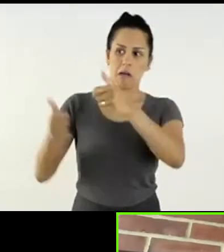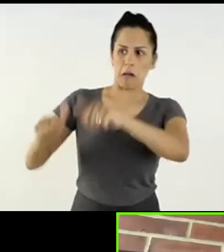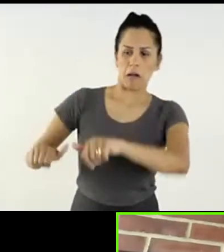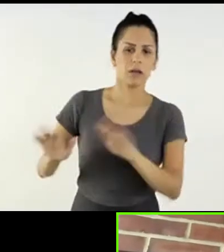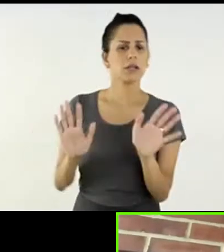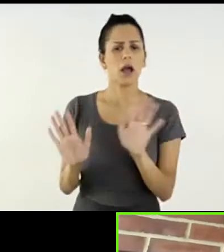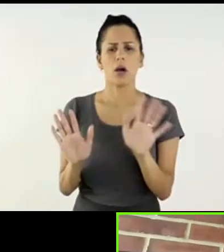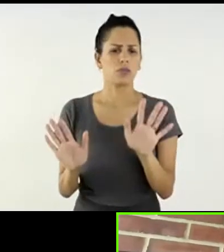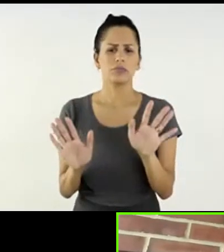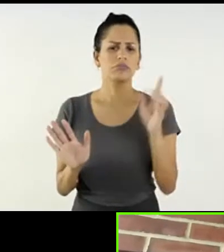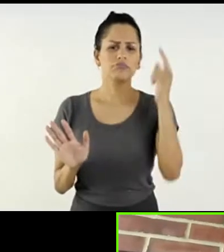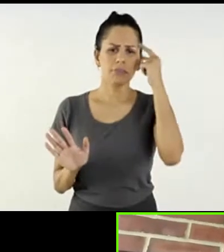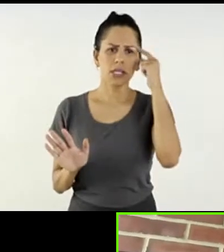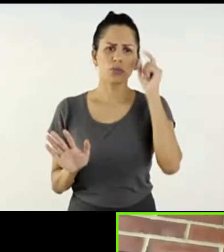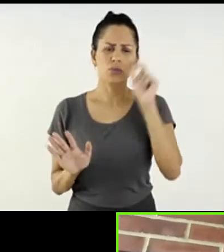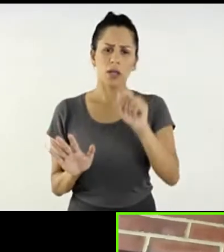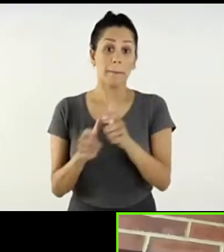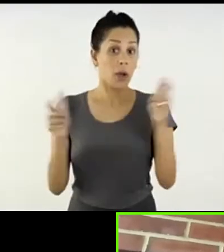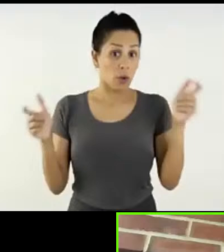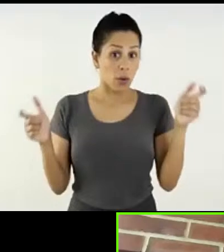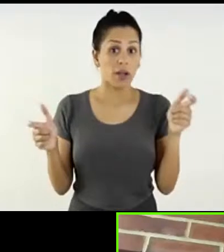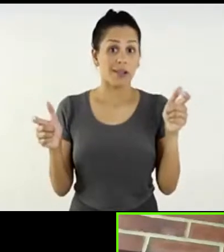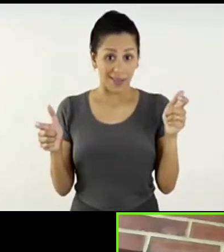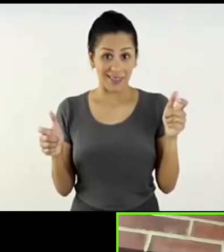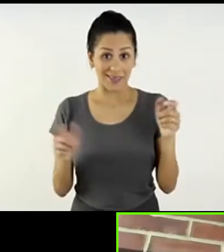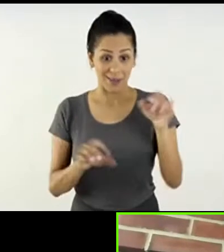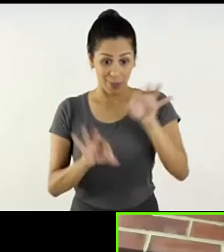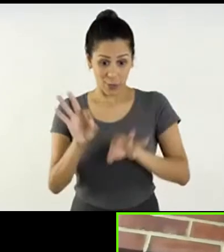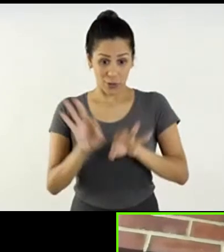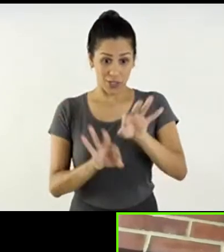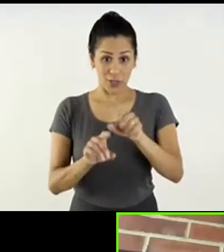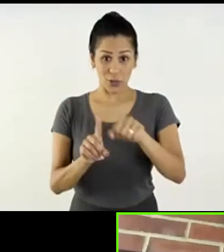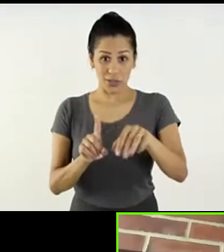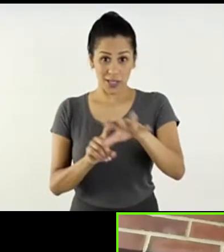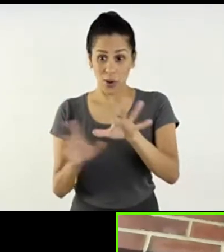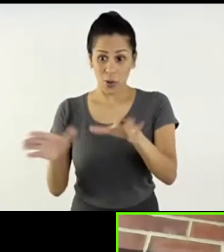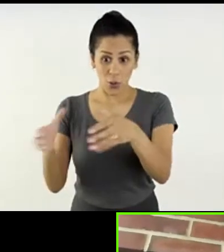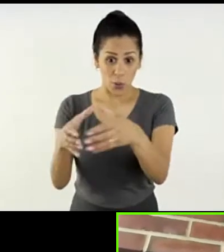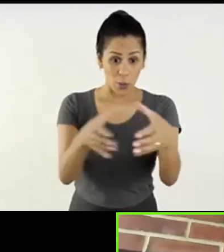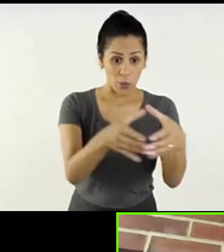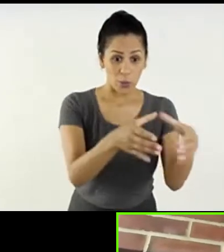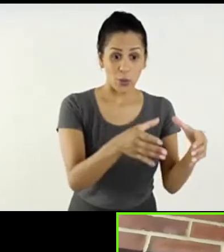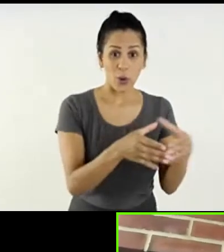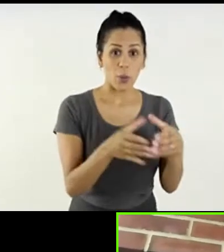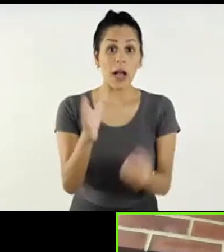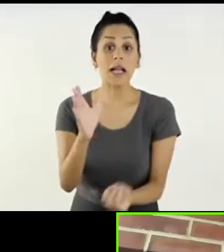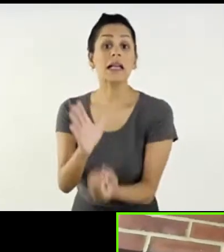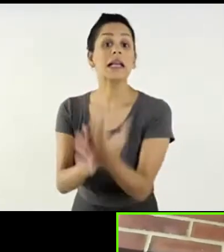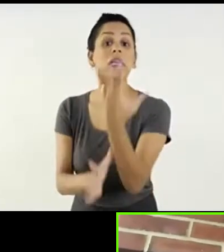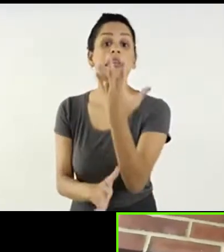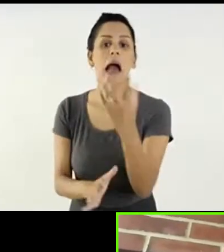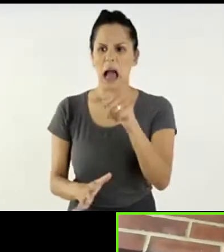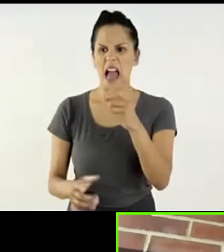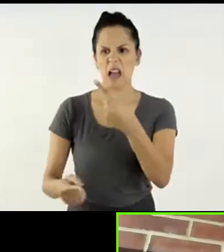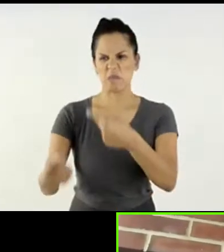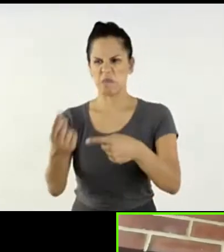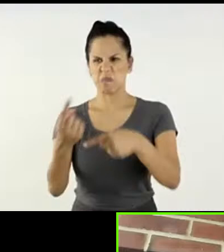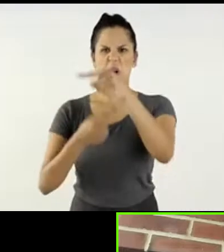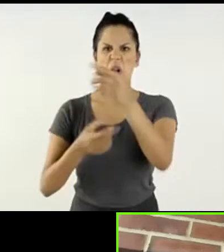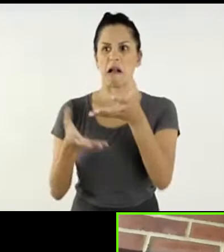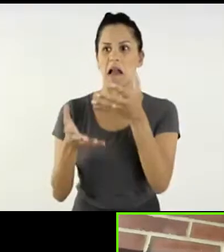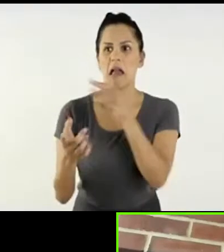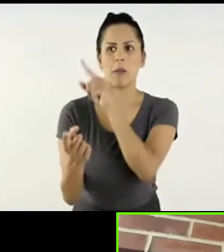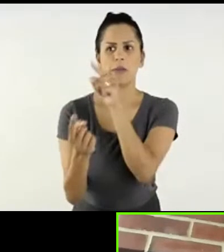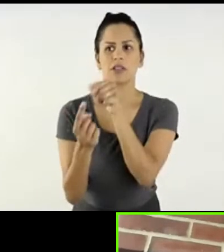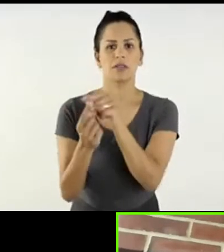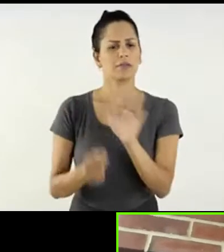in fact, not necessarily designed to succeed in these sort of conventional ways, or sort of continue to yield in invisible